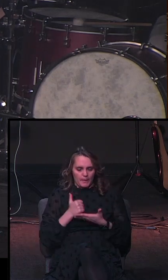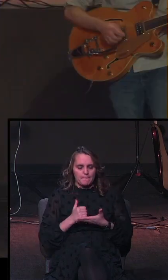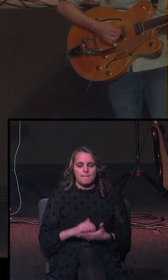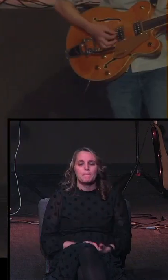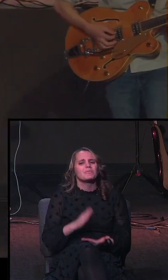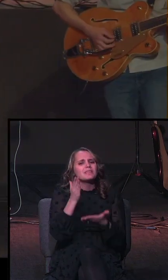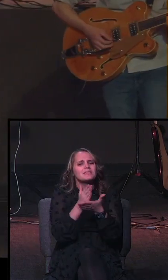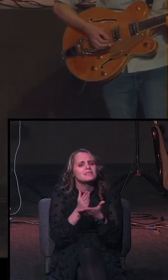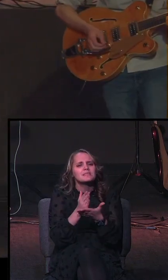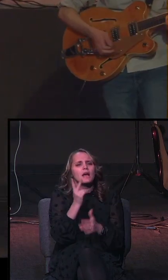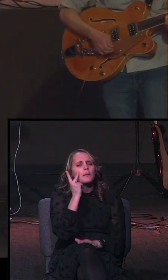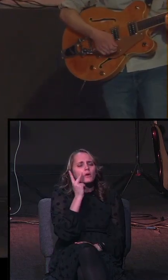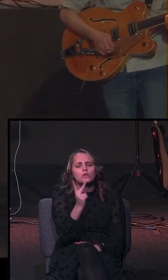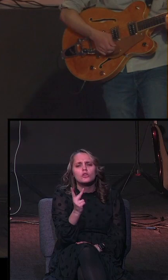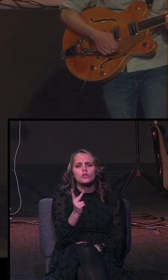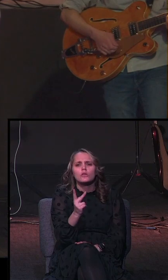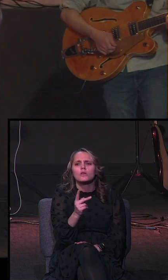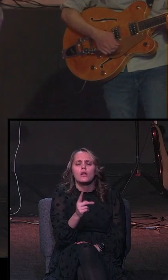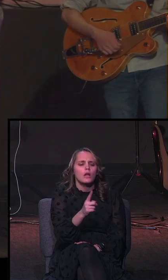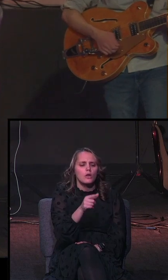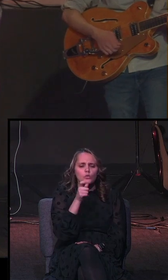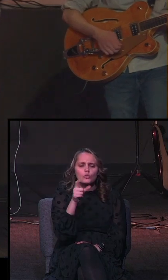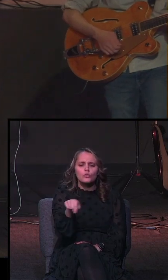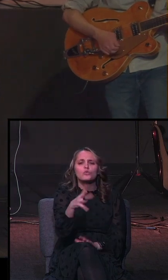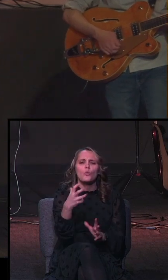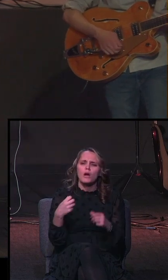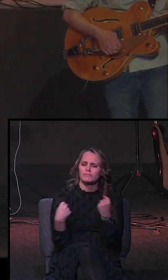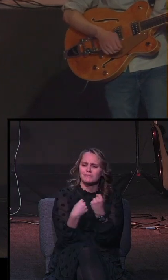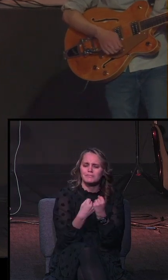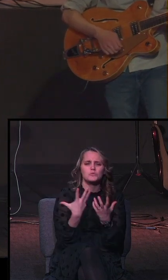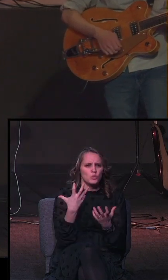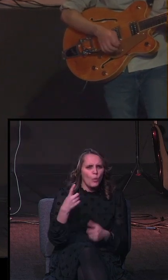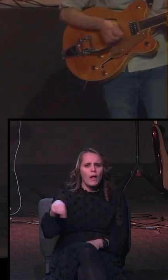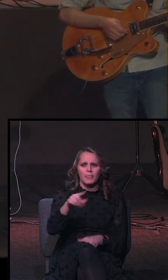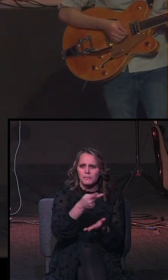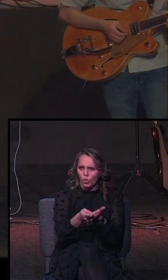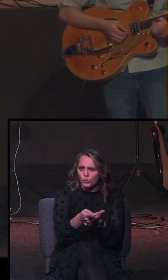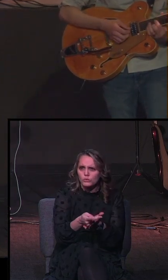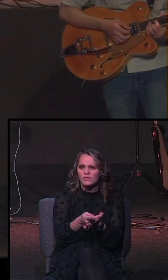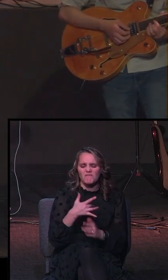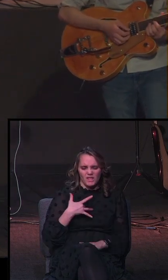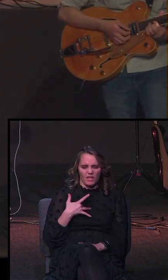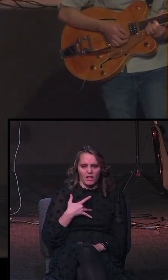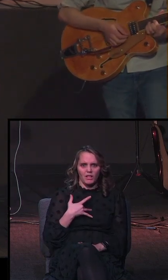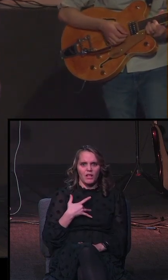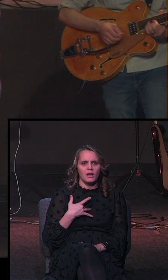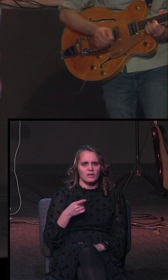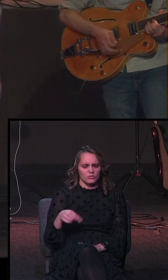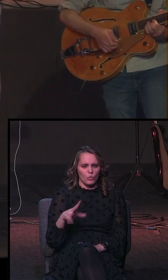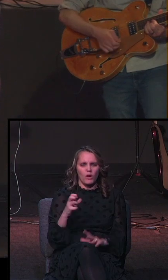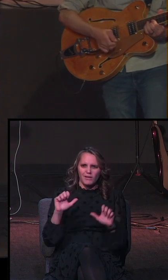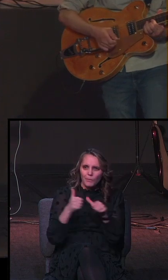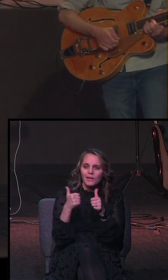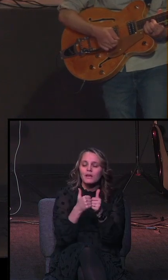Stop looking at those people who you root for to lose, who you feel like you're competing with. Even